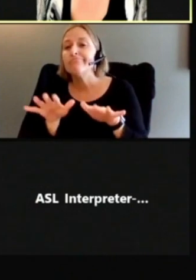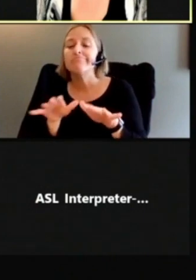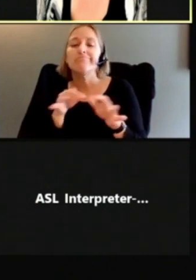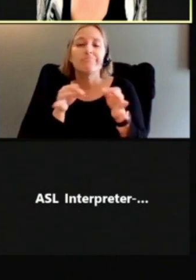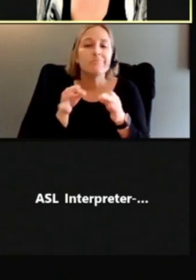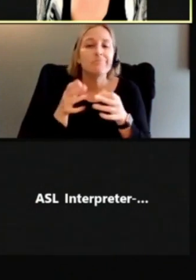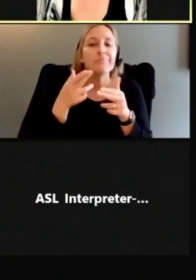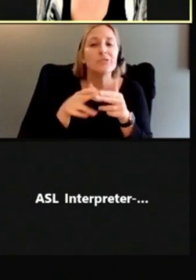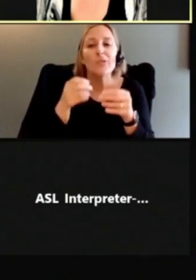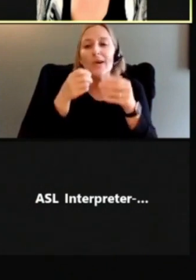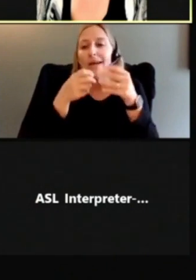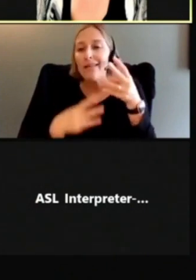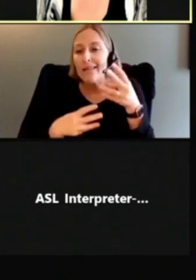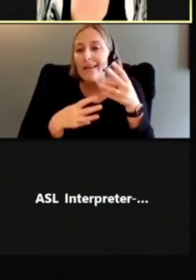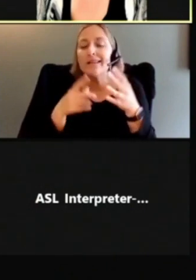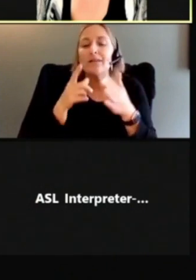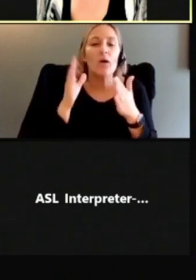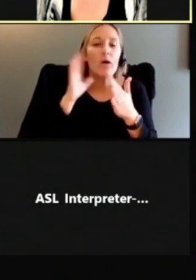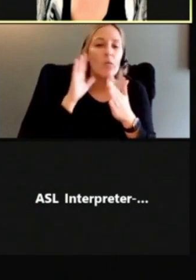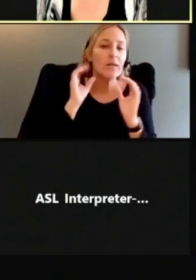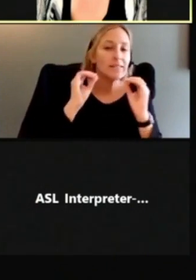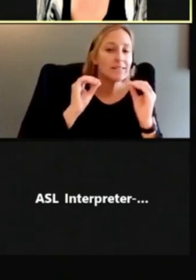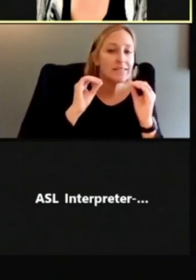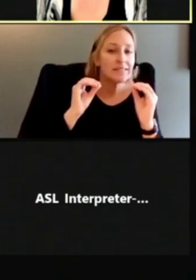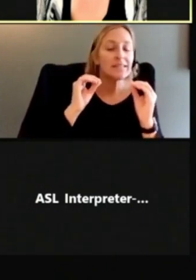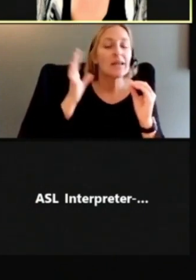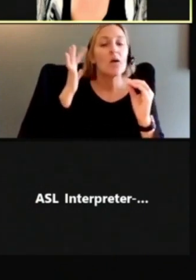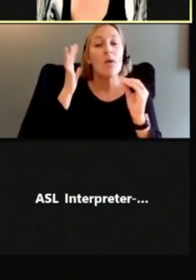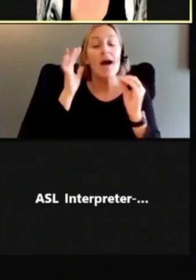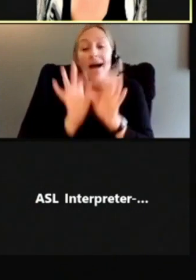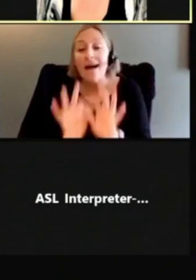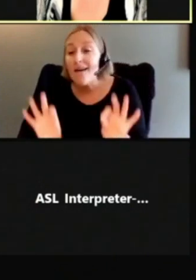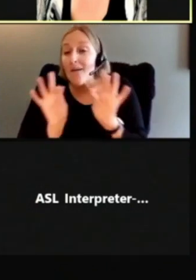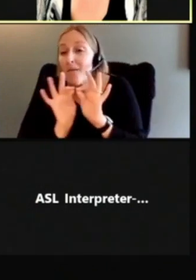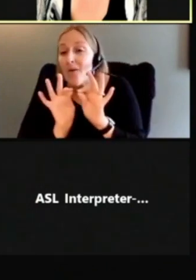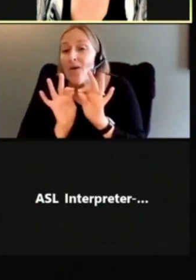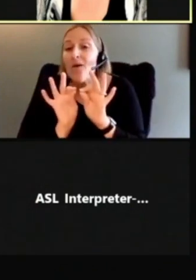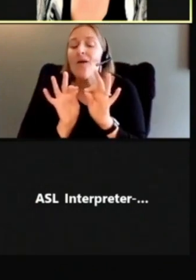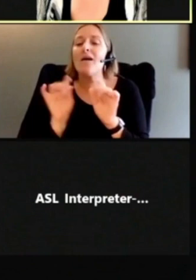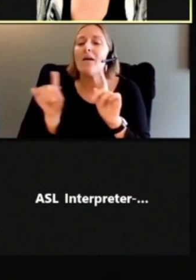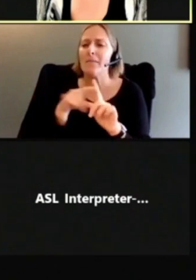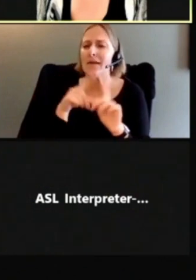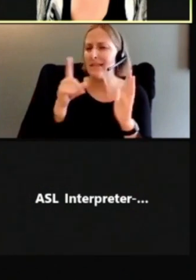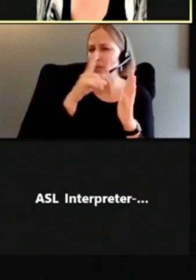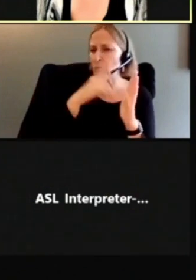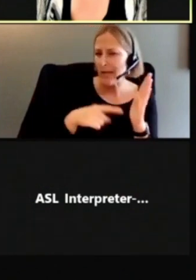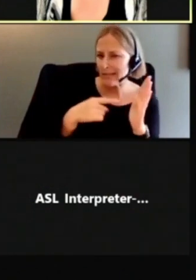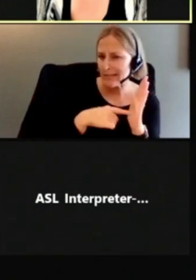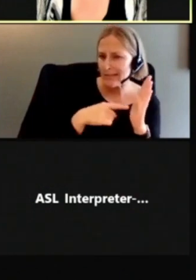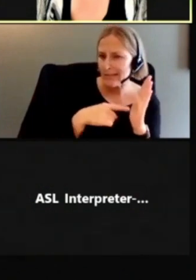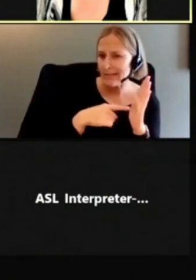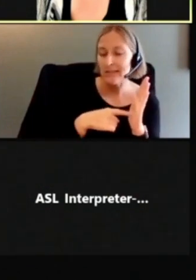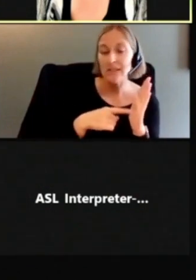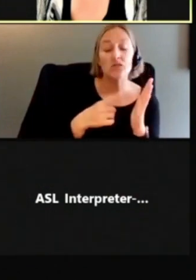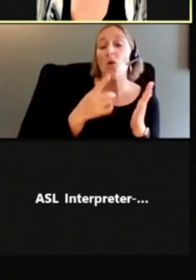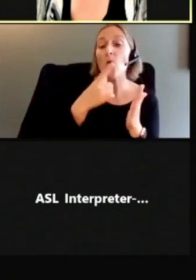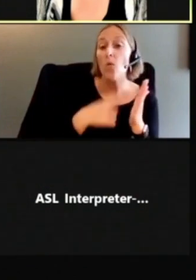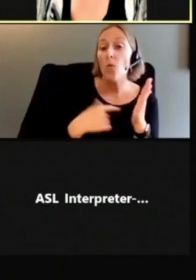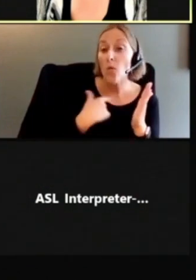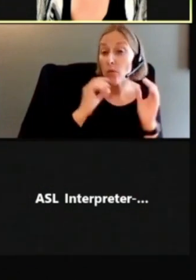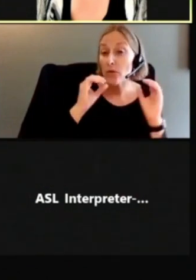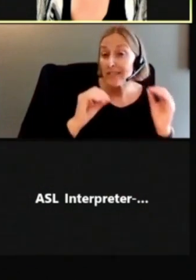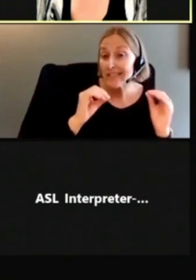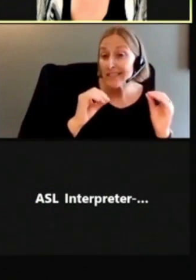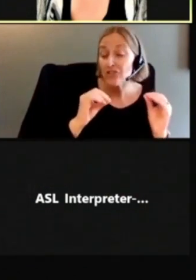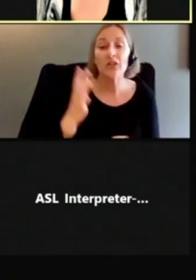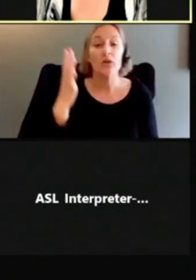important. And the why is just important as the what. So it's the what and the why. Or it can be more formal in the